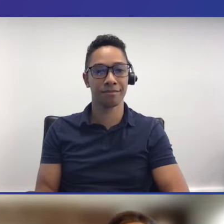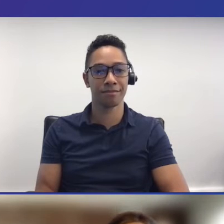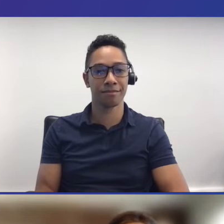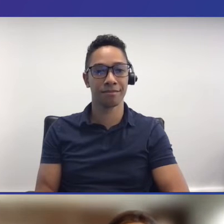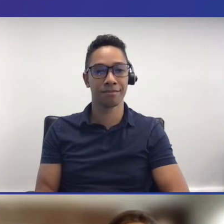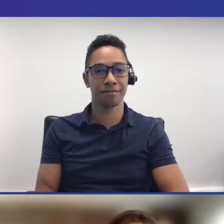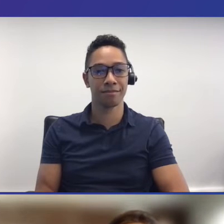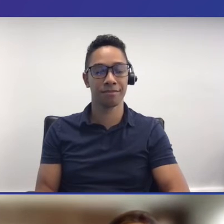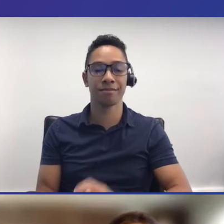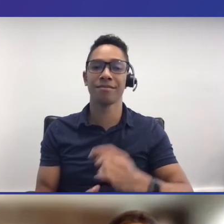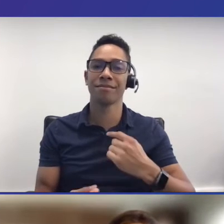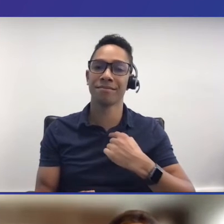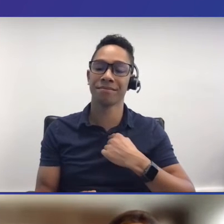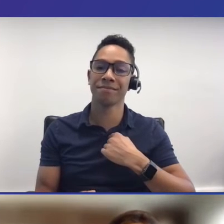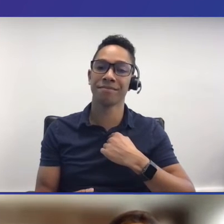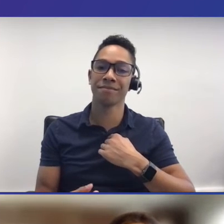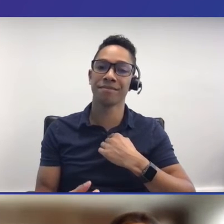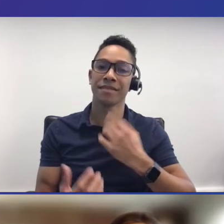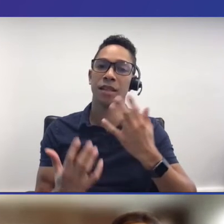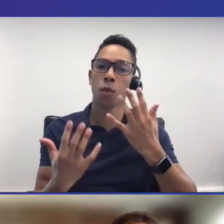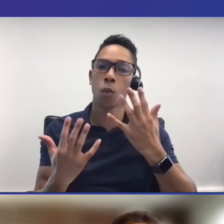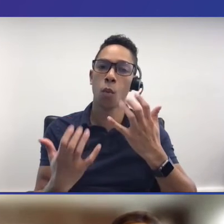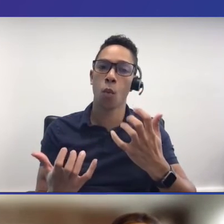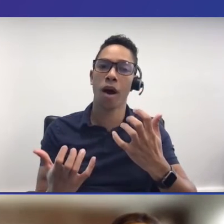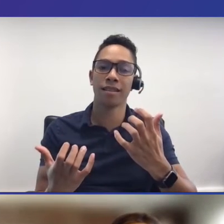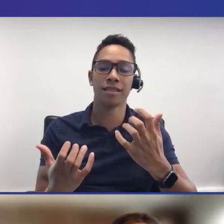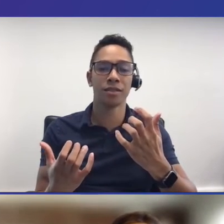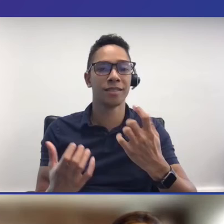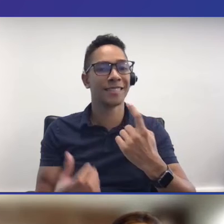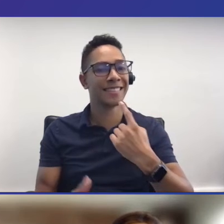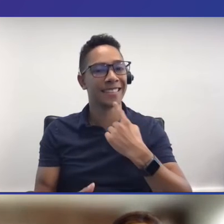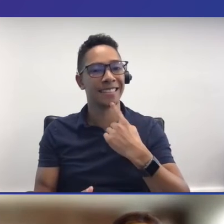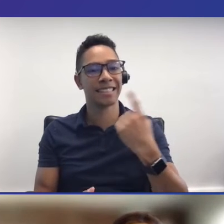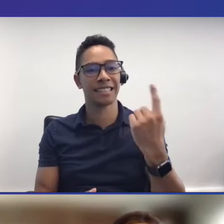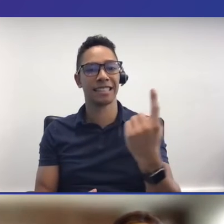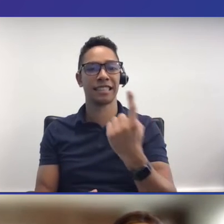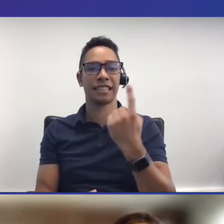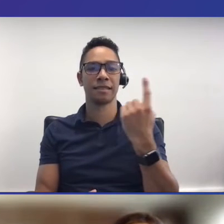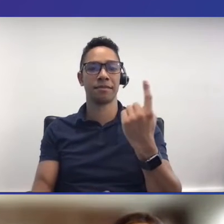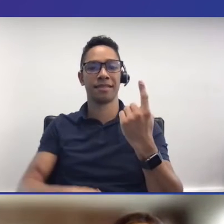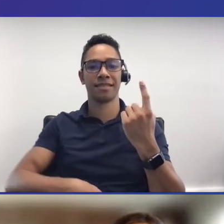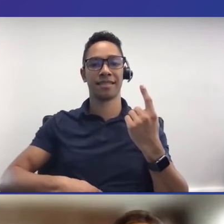I wanted to speak something to